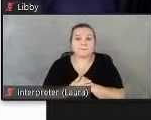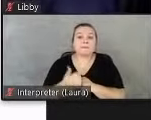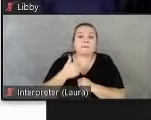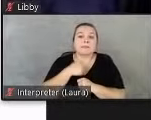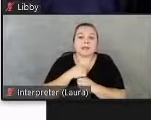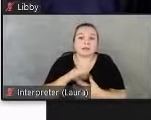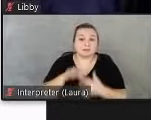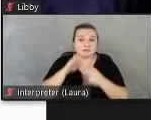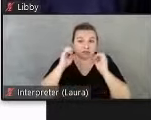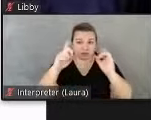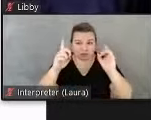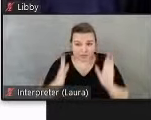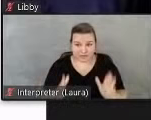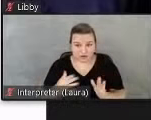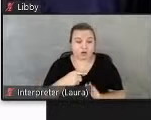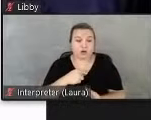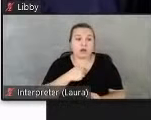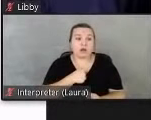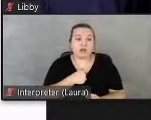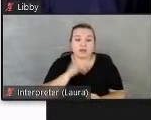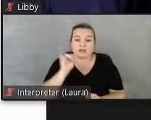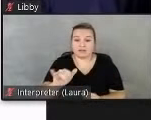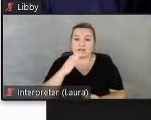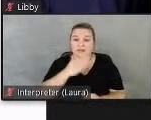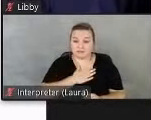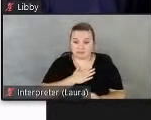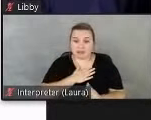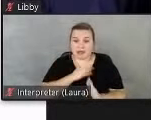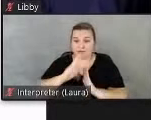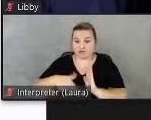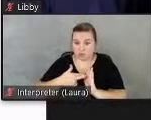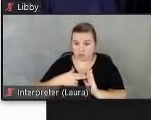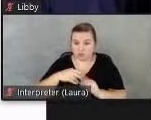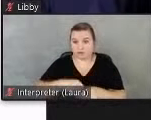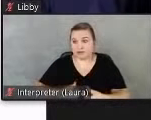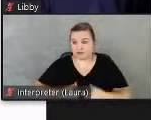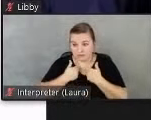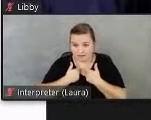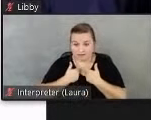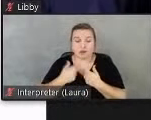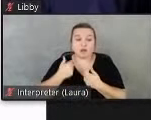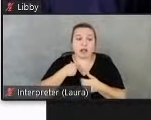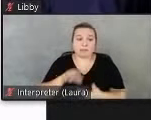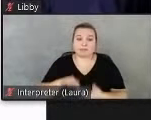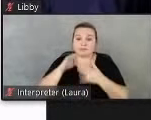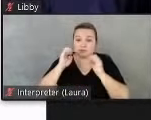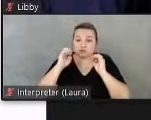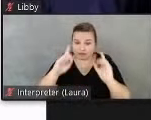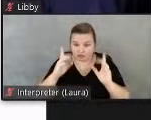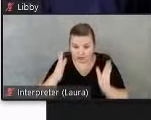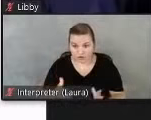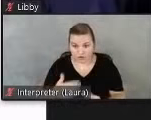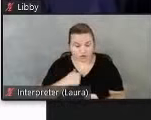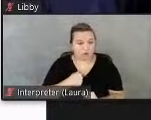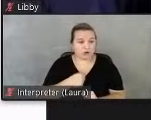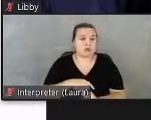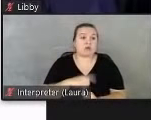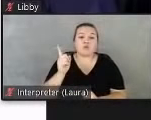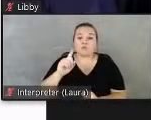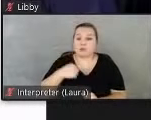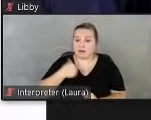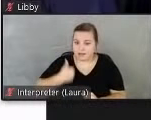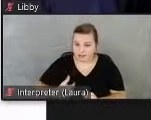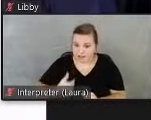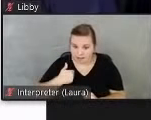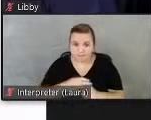special educator. That is the role I play in life. I mean, I'm a special educator. It's where I am.